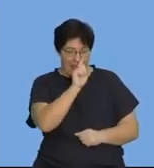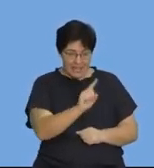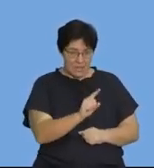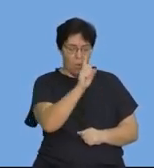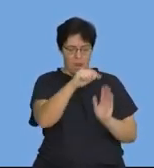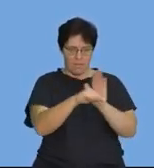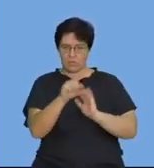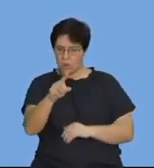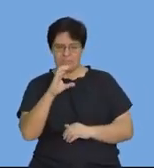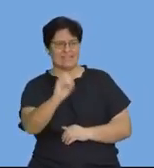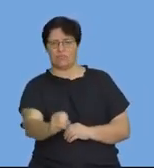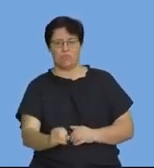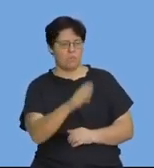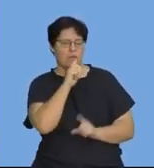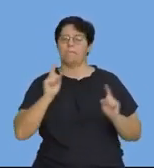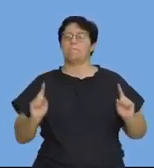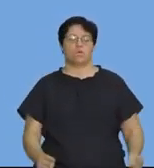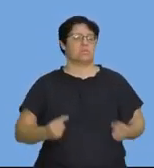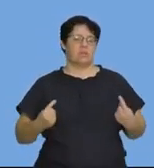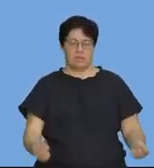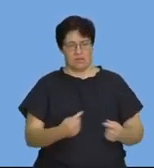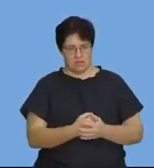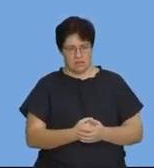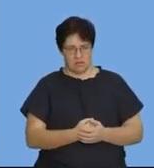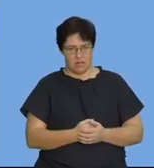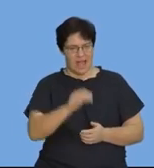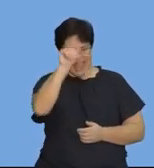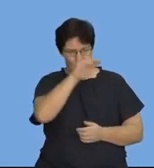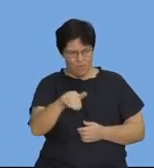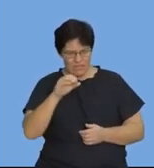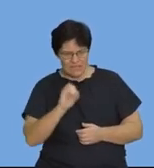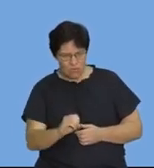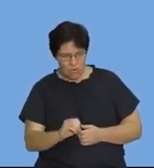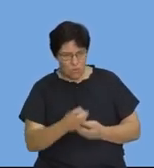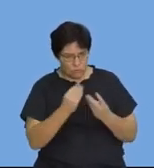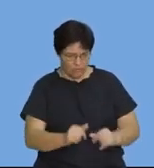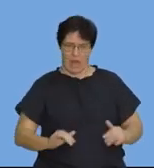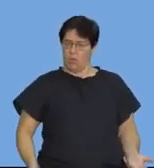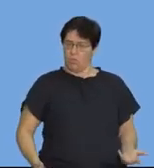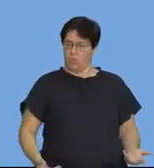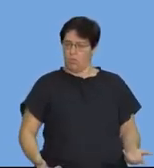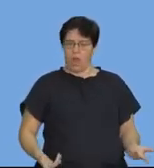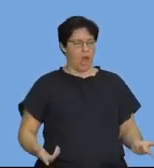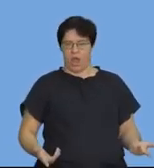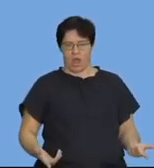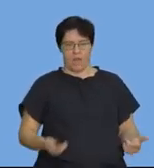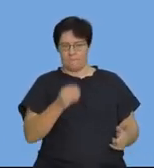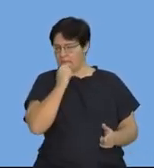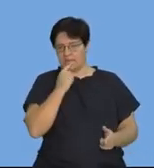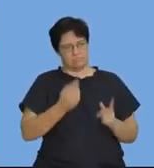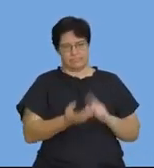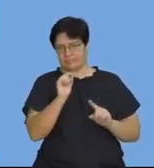1 minus 1, which is 0. And a over 0, unless you can solve it, it will forever be